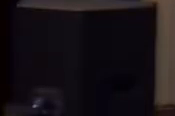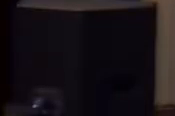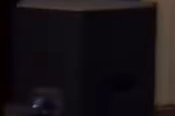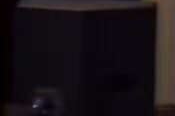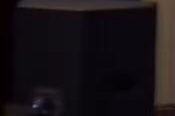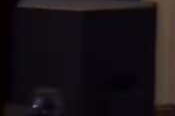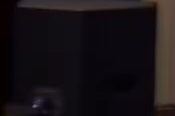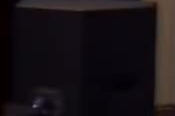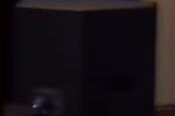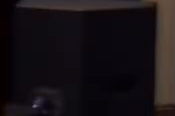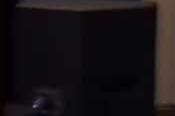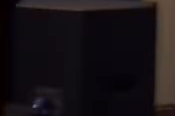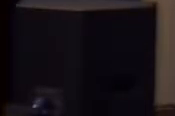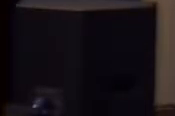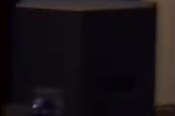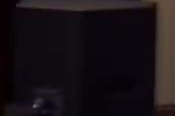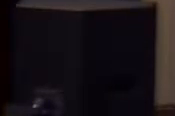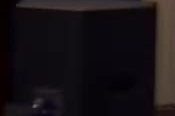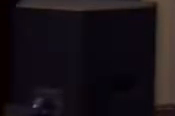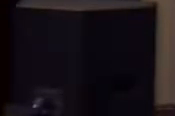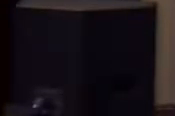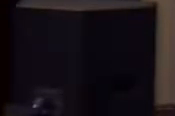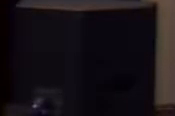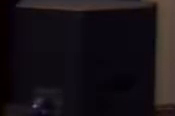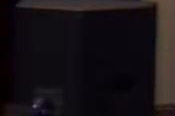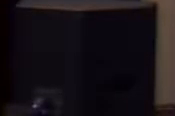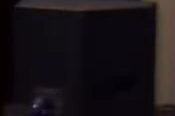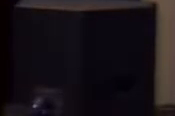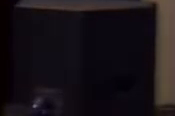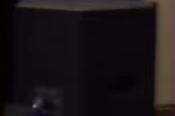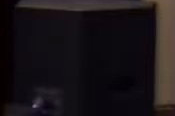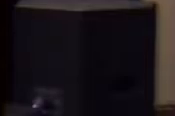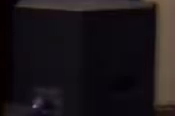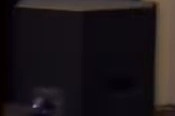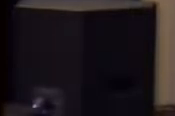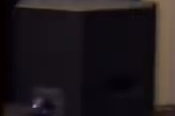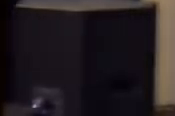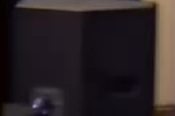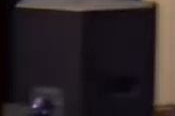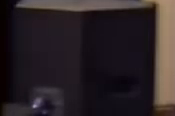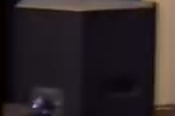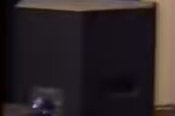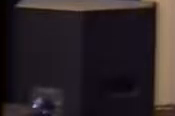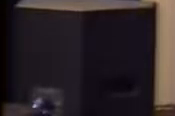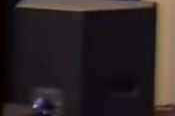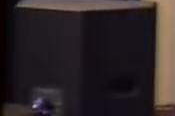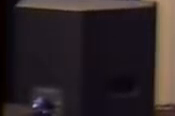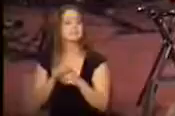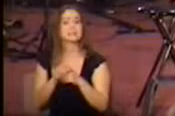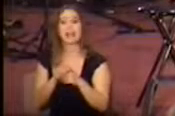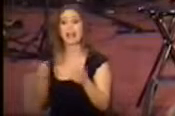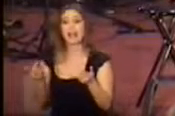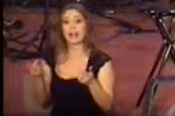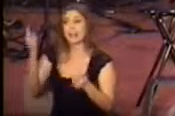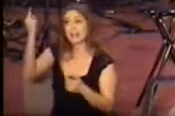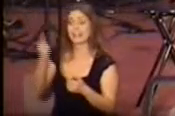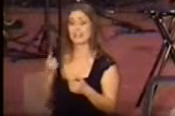many are anticipating the coming of Christ? Raise your hand if you want him to come back. Matter of fact, he'd come back today, I'd be happy, wouldn't